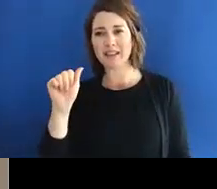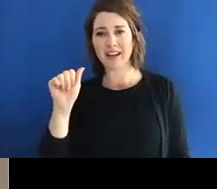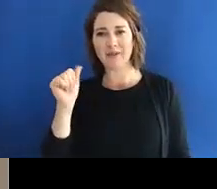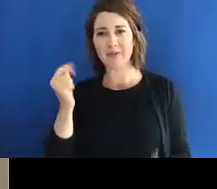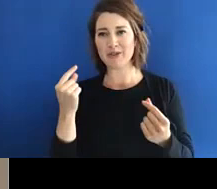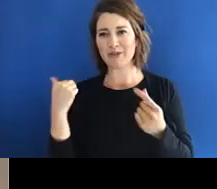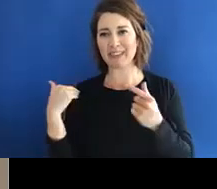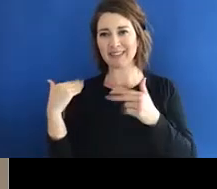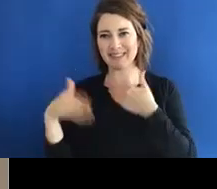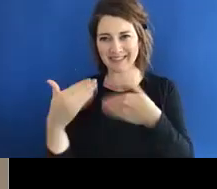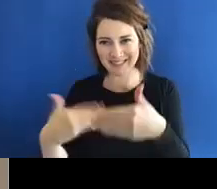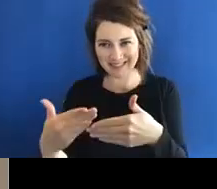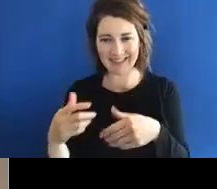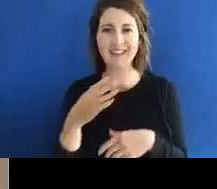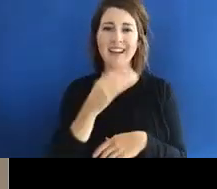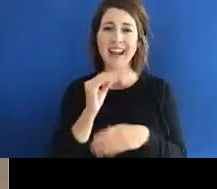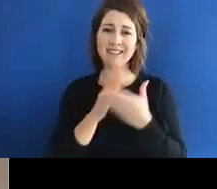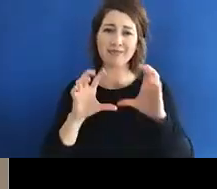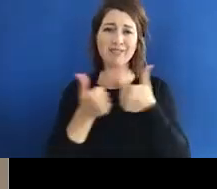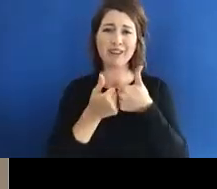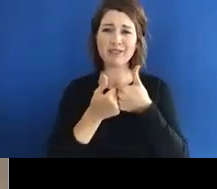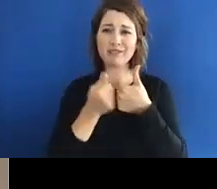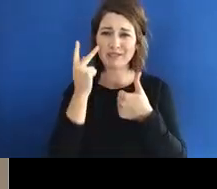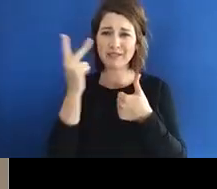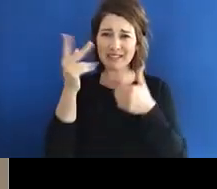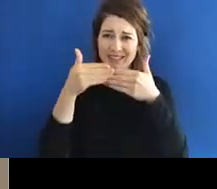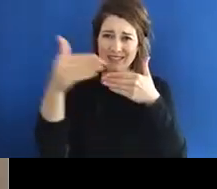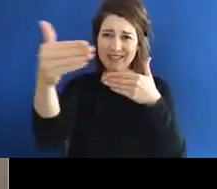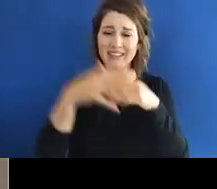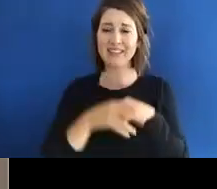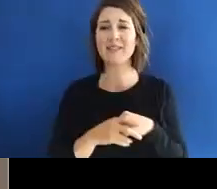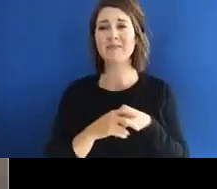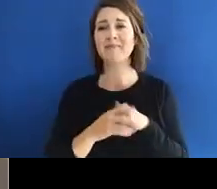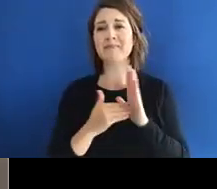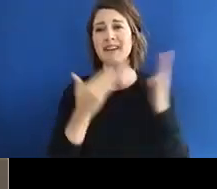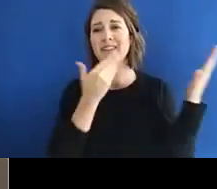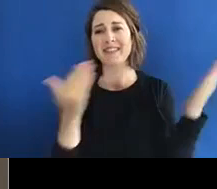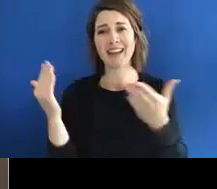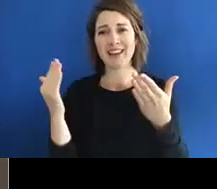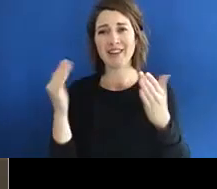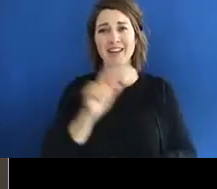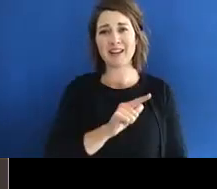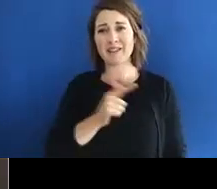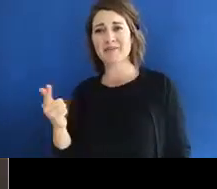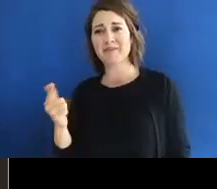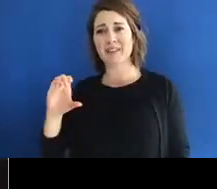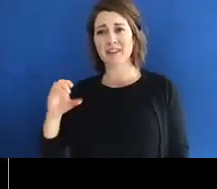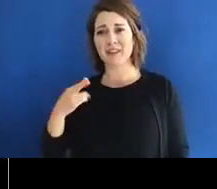some of the challenges that we have for the future. So again, thank you. And at this time, I'm going to turn it over to Chris.